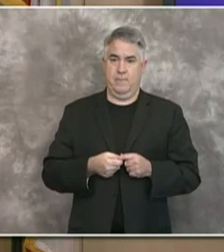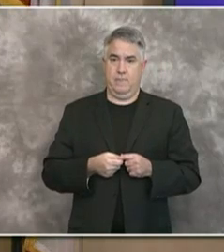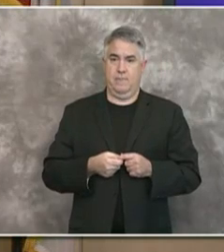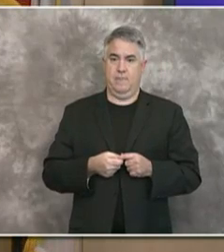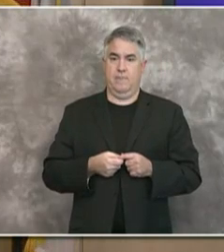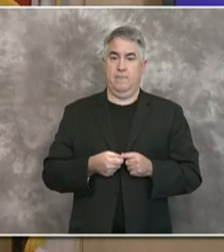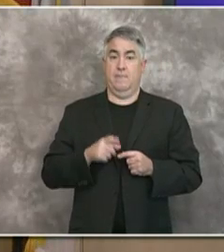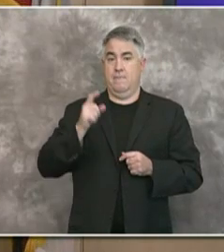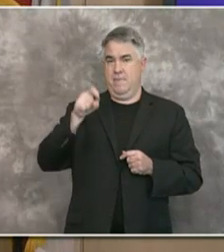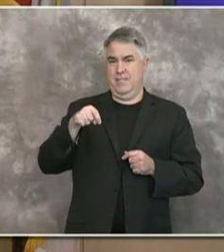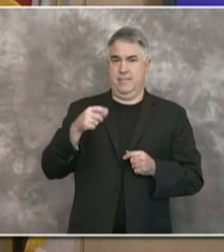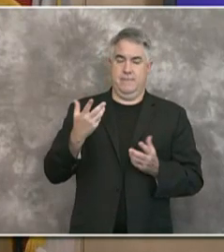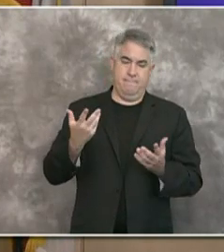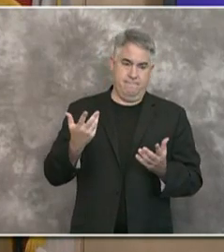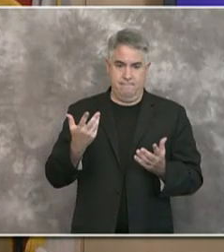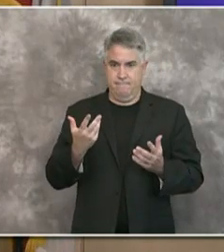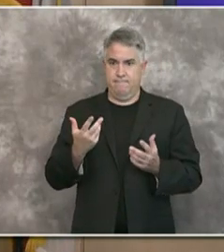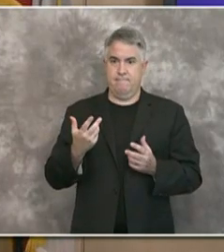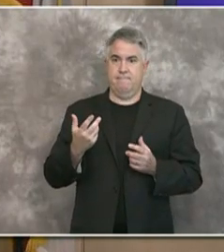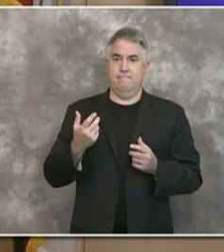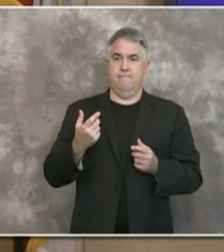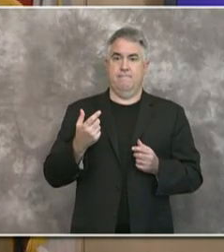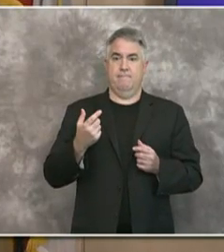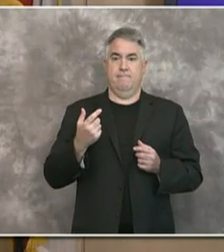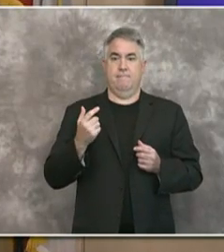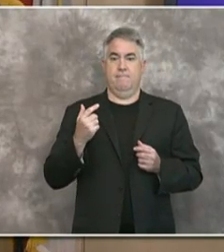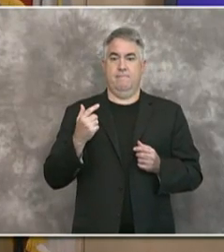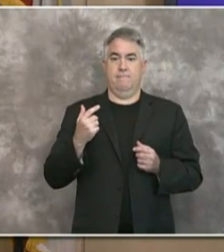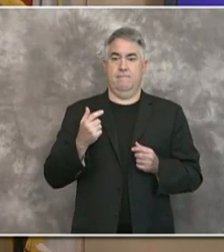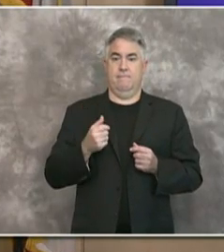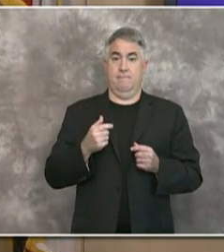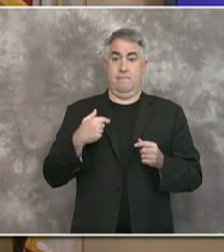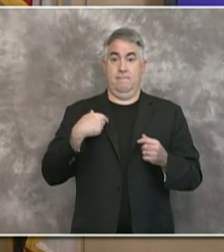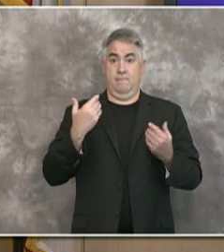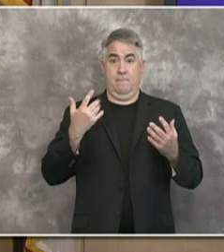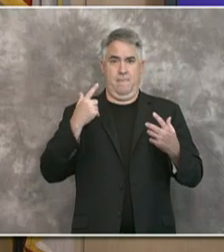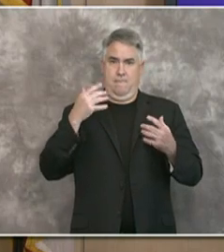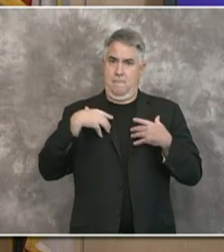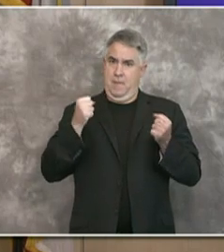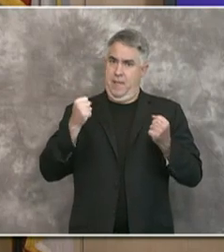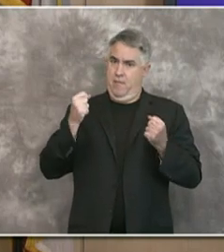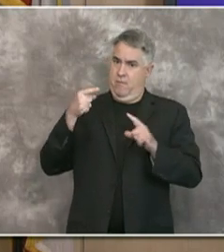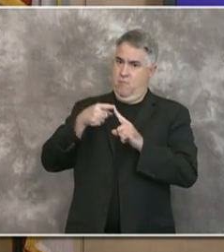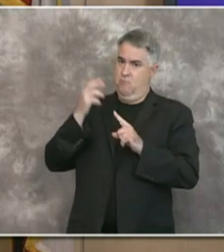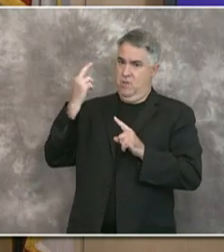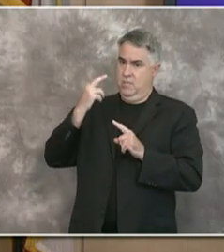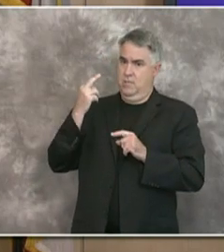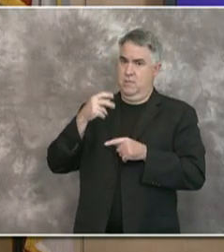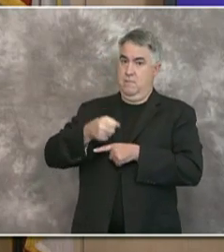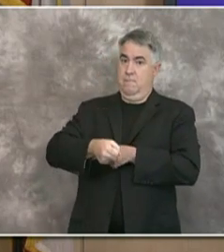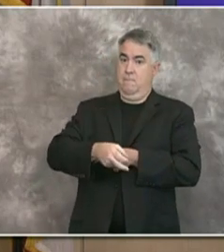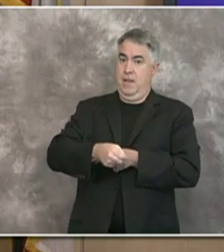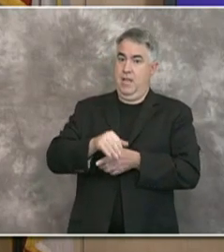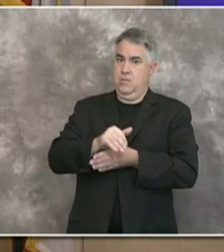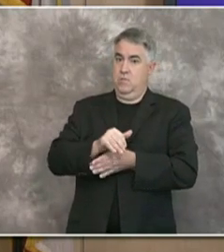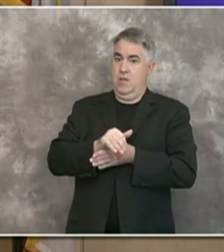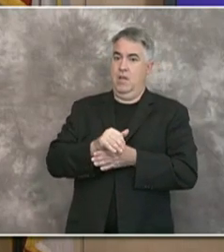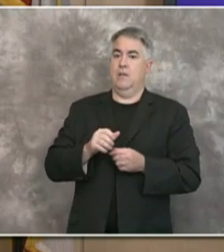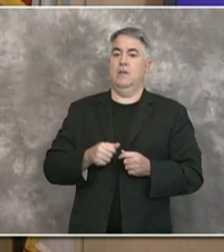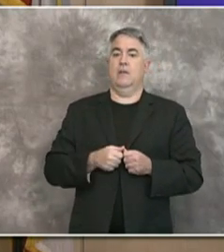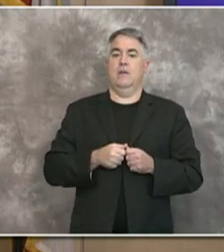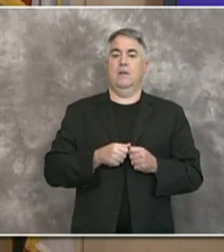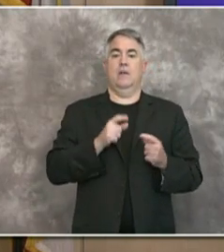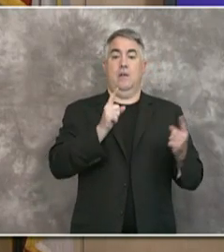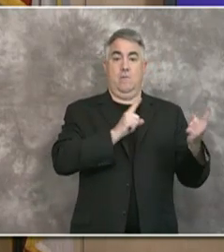affirmative decision of our public health officer, and so those will be effective midnight tonight, along with the one-on-one golf